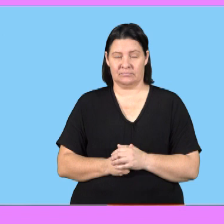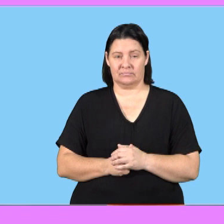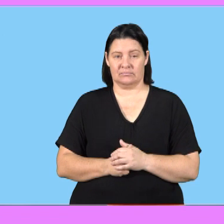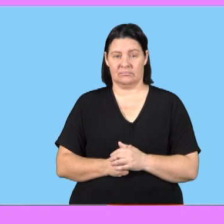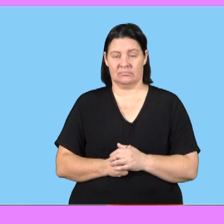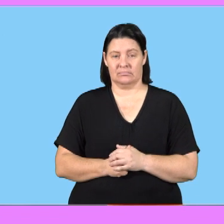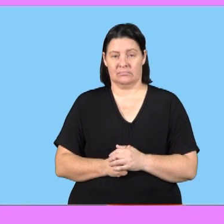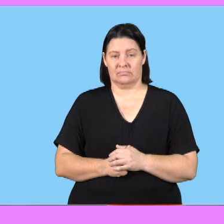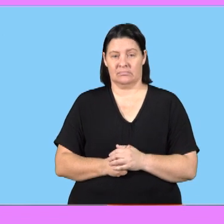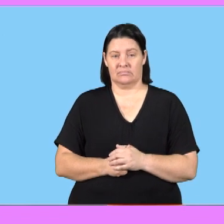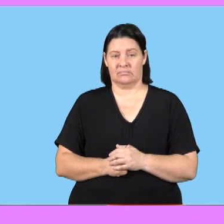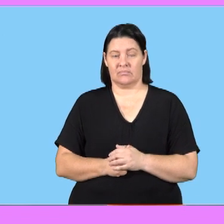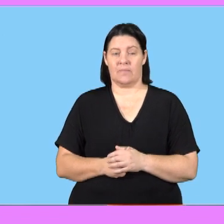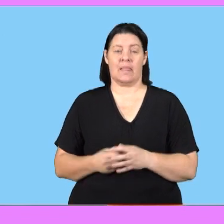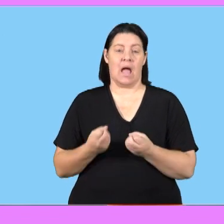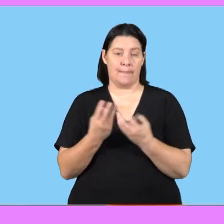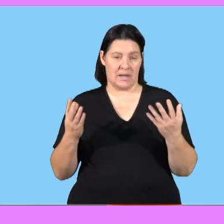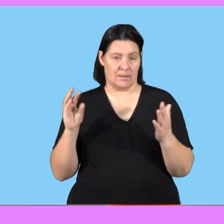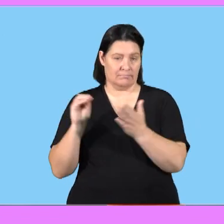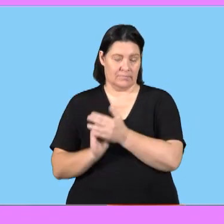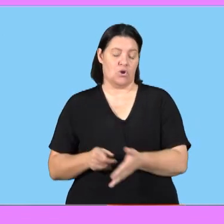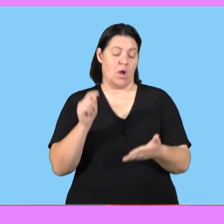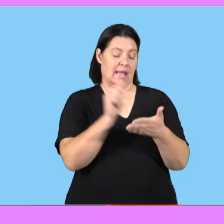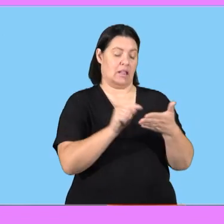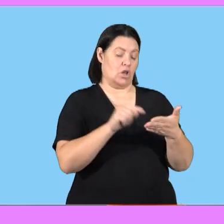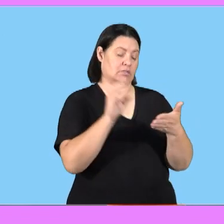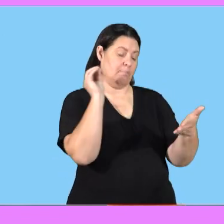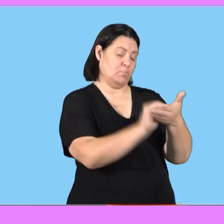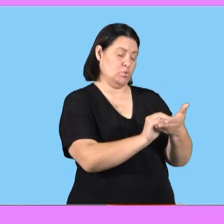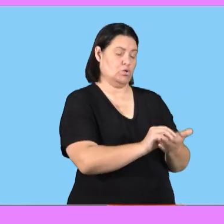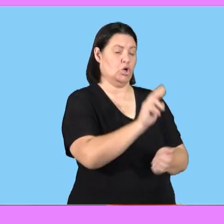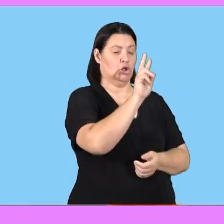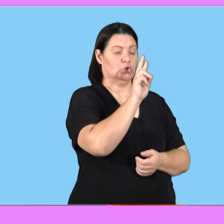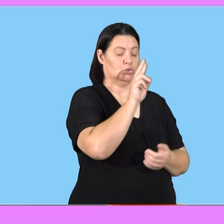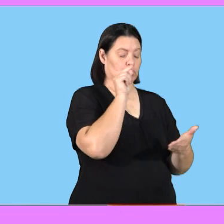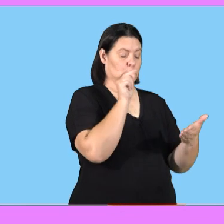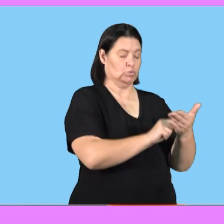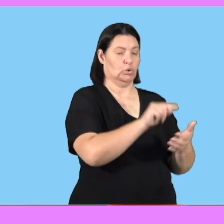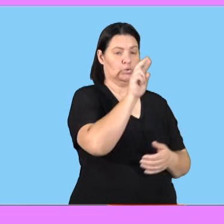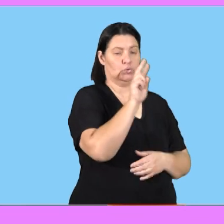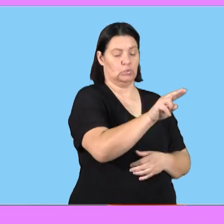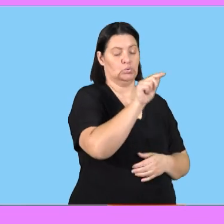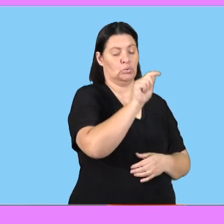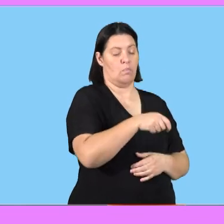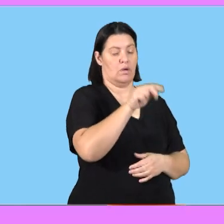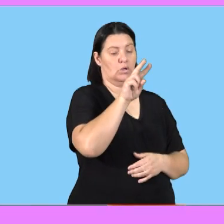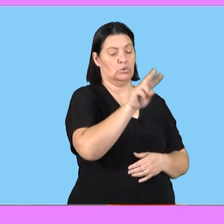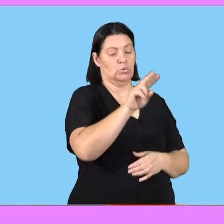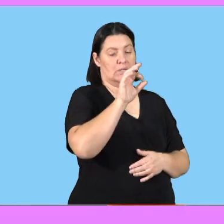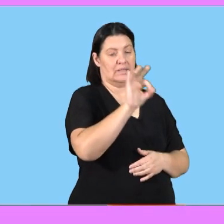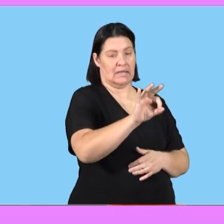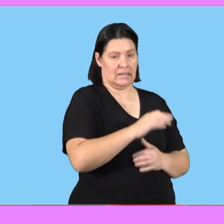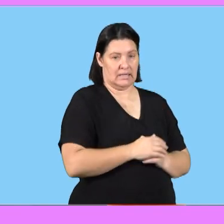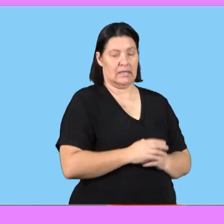muffins. We multiply it by 7 muffins. Let us calculate together. is going to be